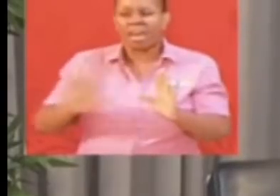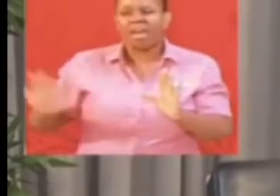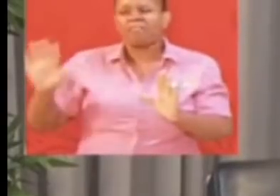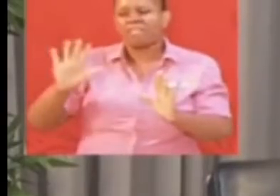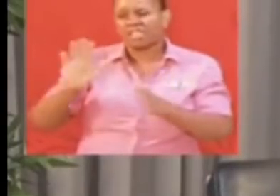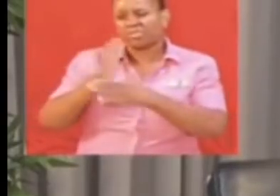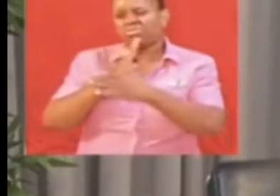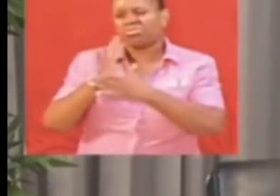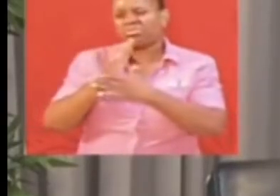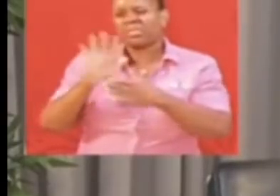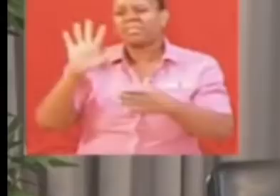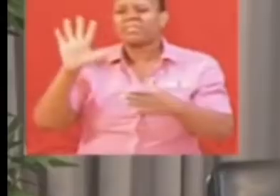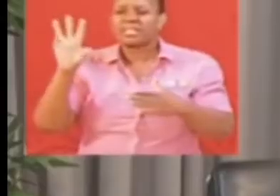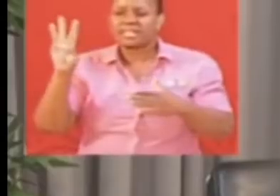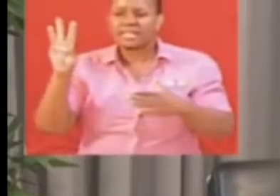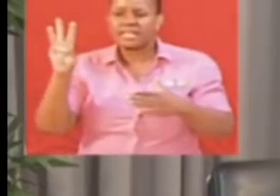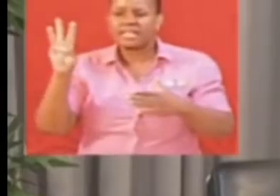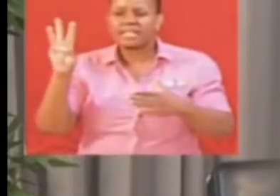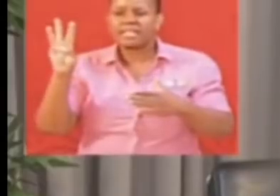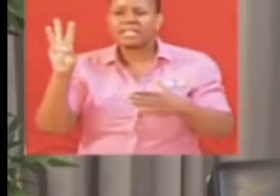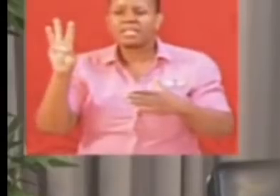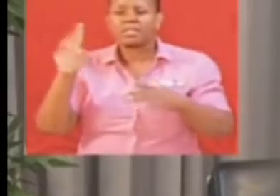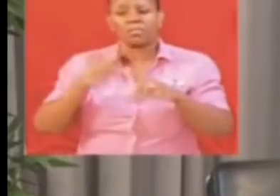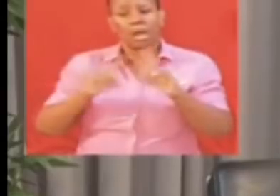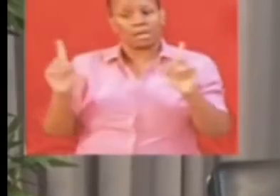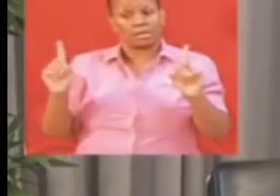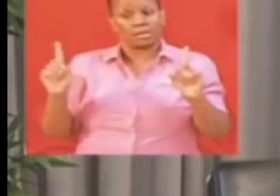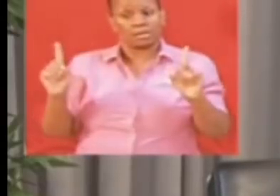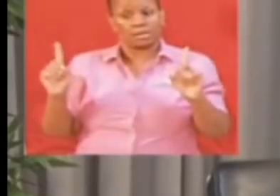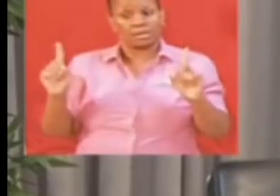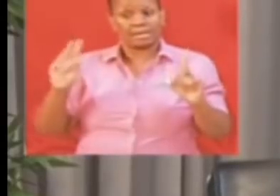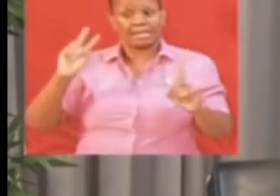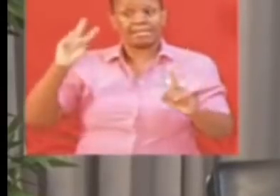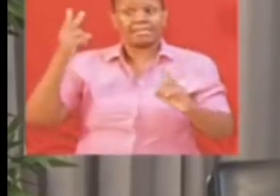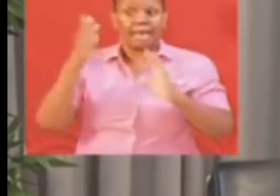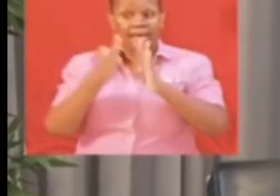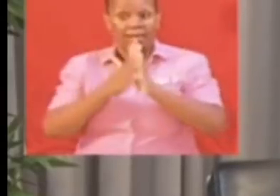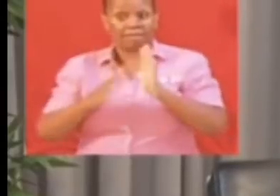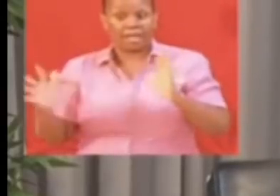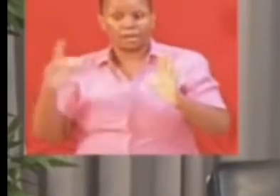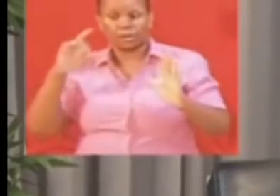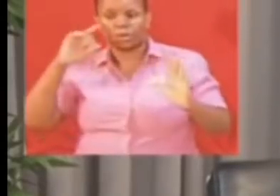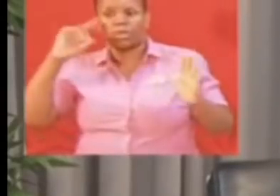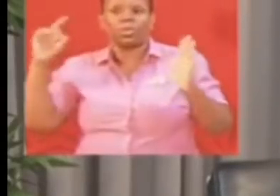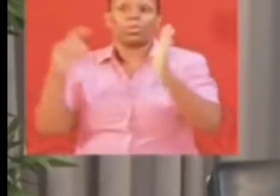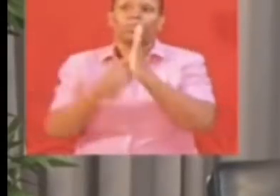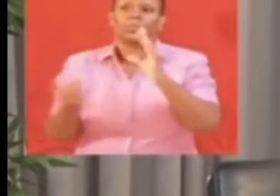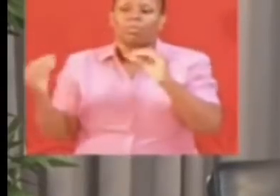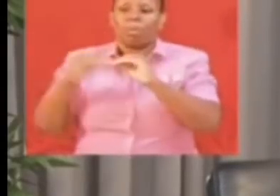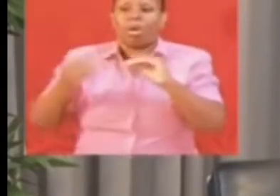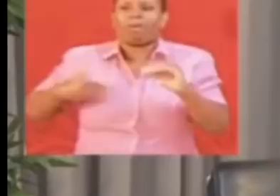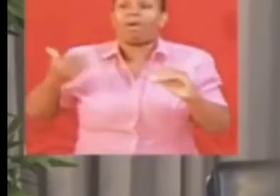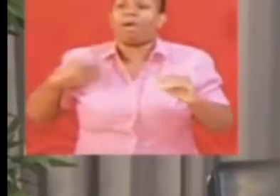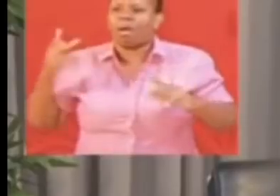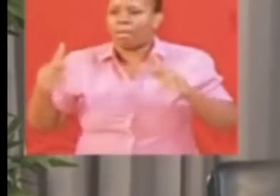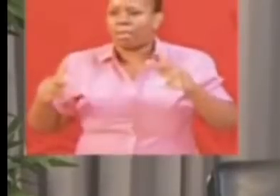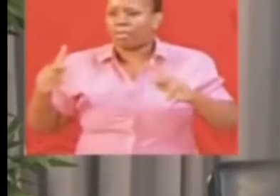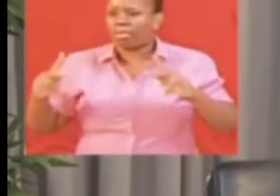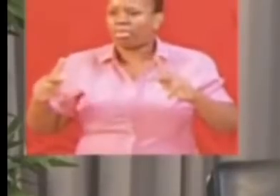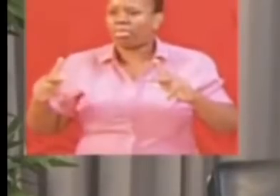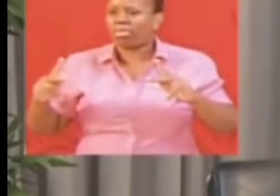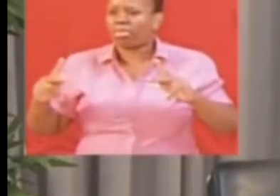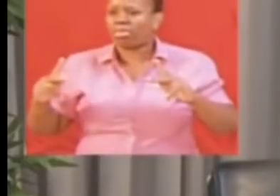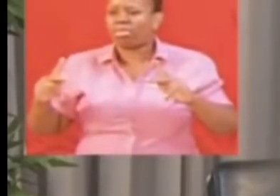the second phase. So you expect that a younger population being infected, of course, will have milder symptoms than an